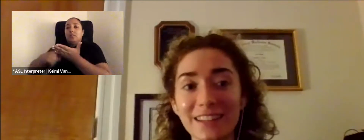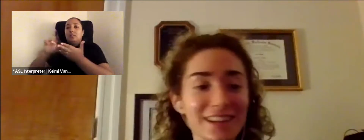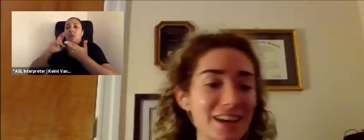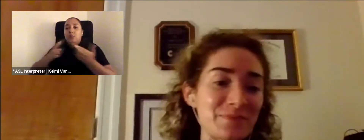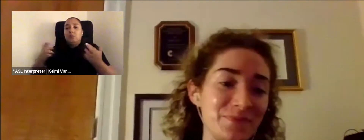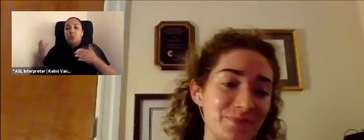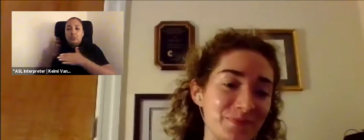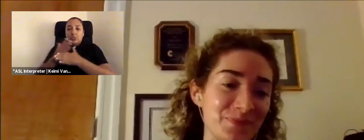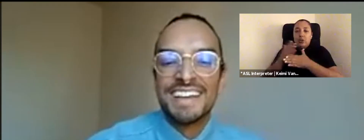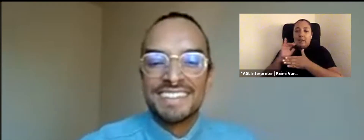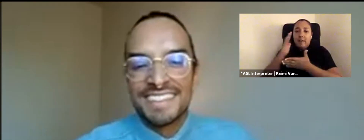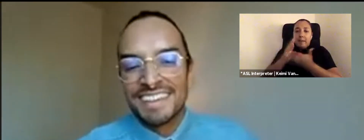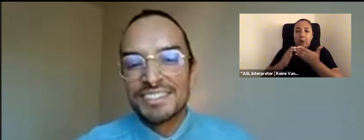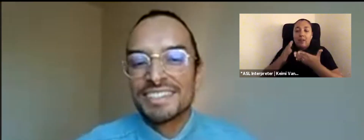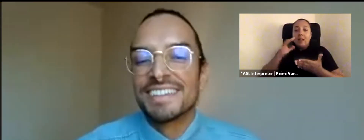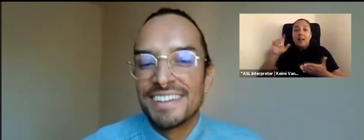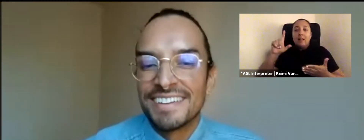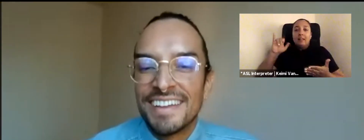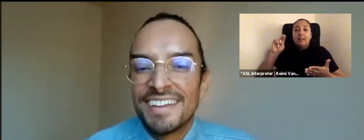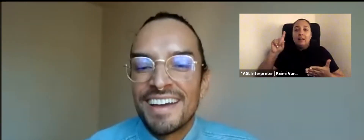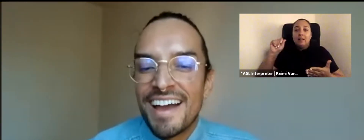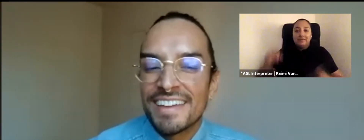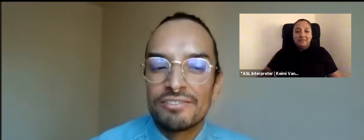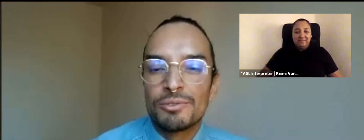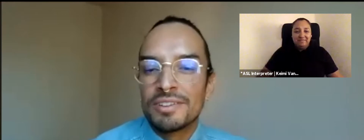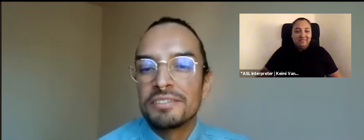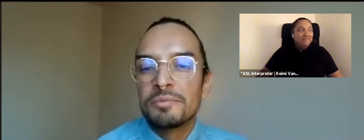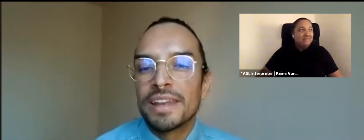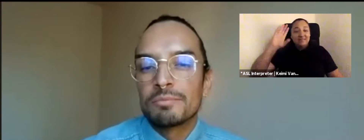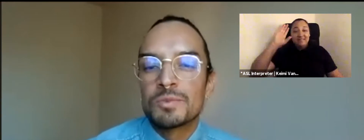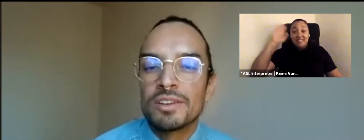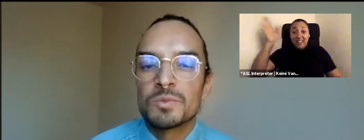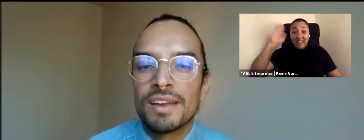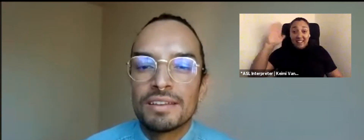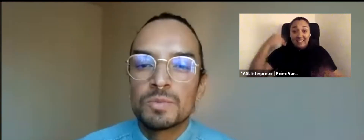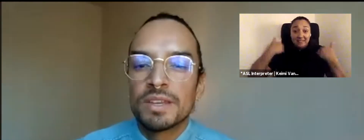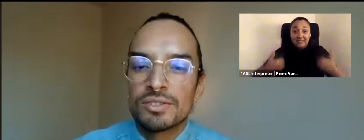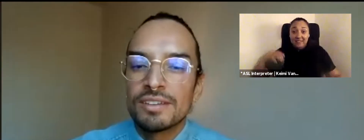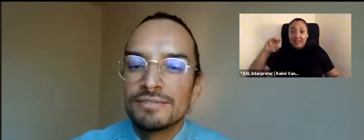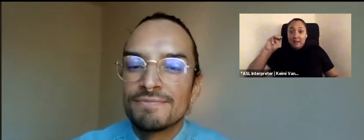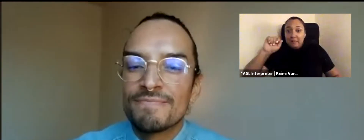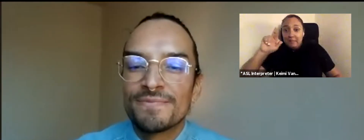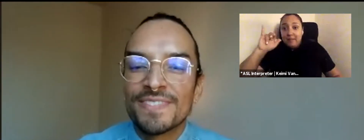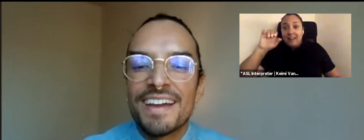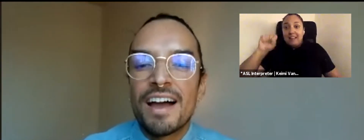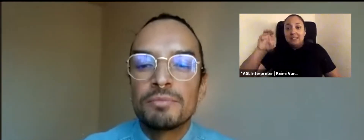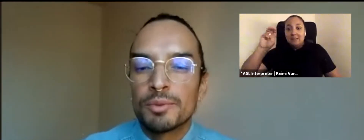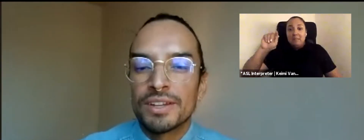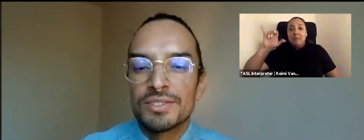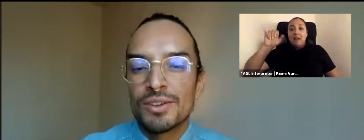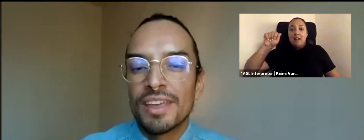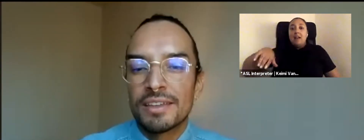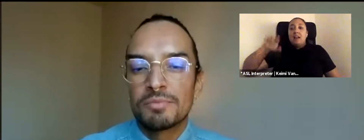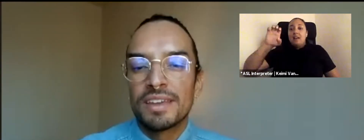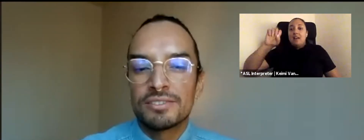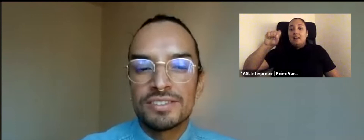And Linda. Thank you, Linda. Hi, everyone. My name is Mario Espinoza. My pronouns